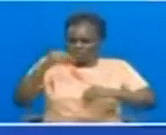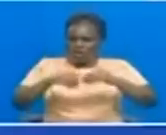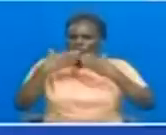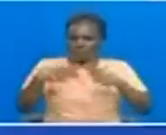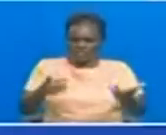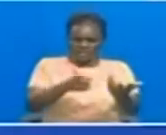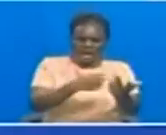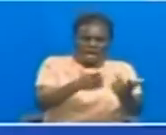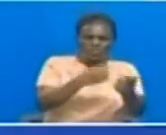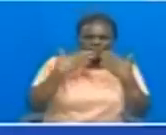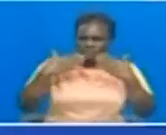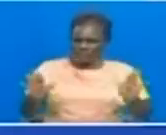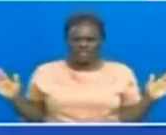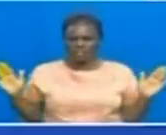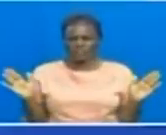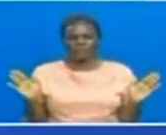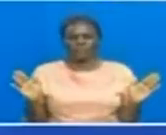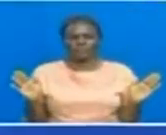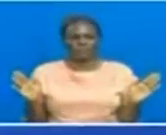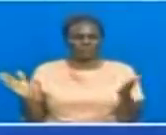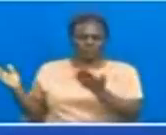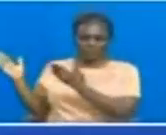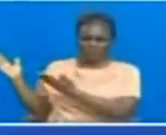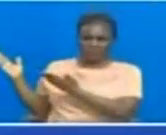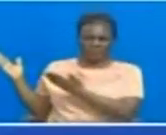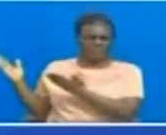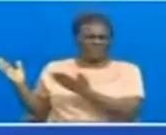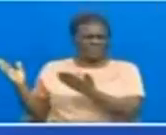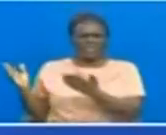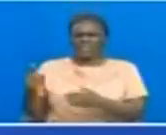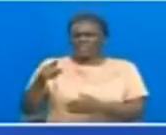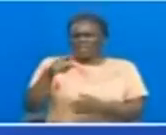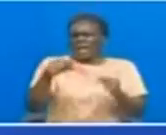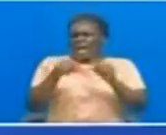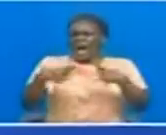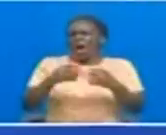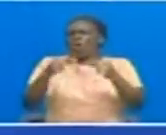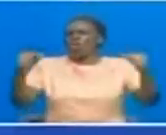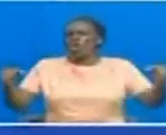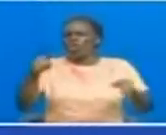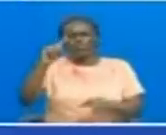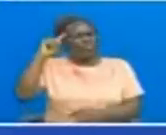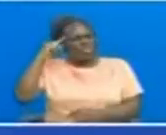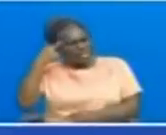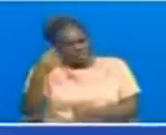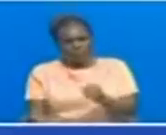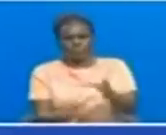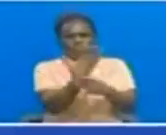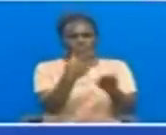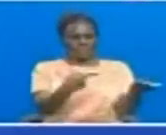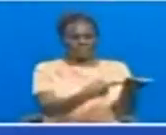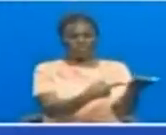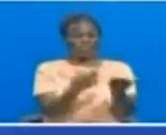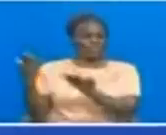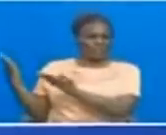is almost exactly. starting. Exactly. Yeah. Yes. Wow. Yes. So how long did it take for you to come up with this particular